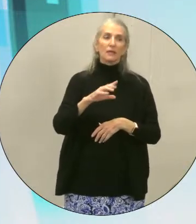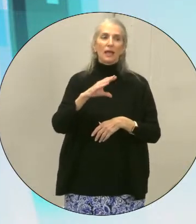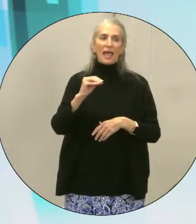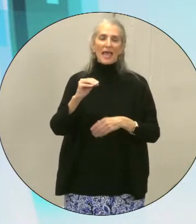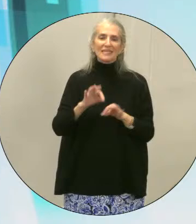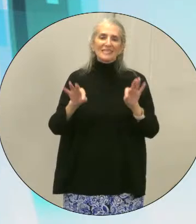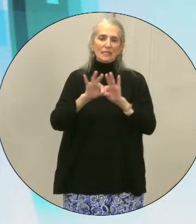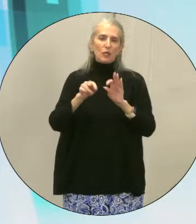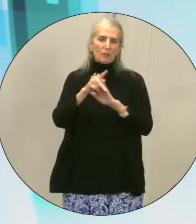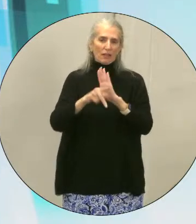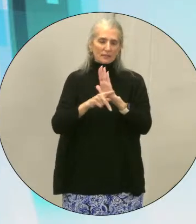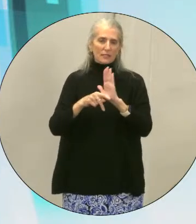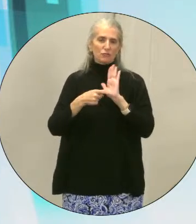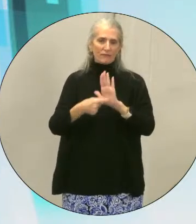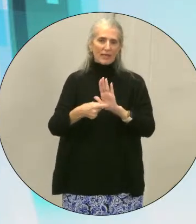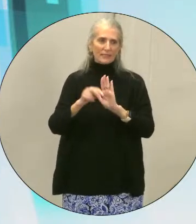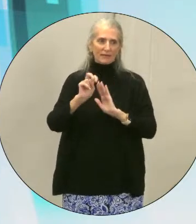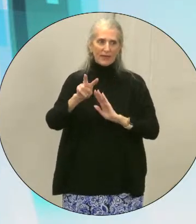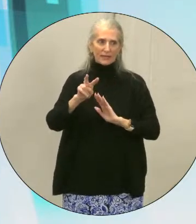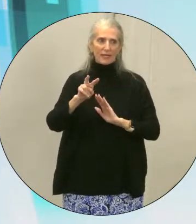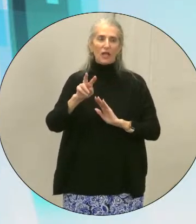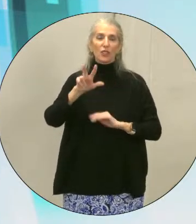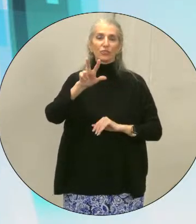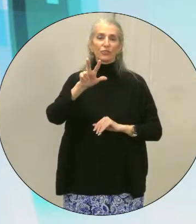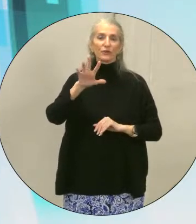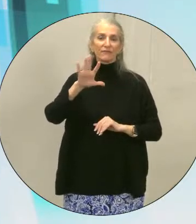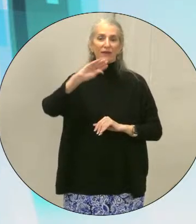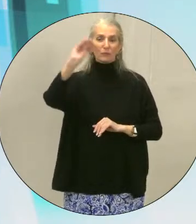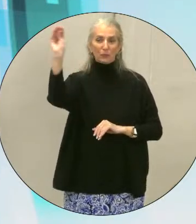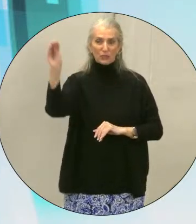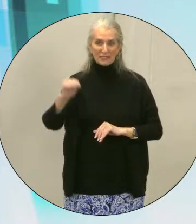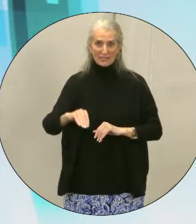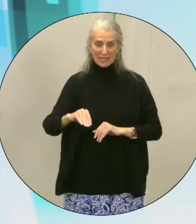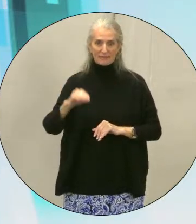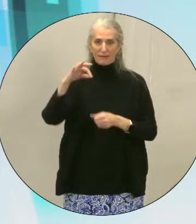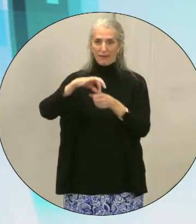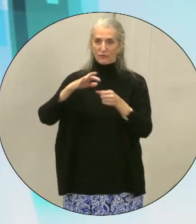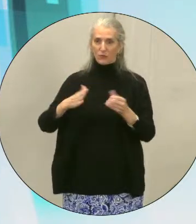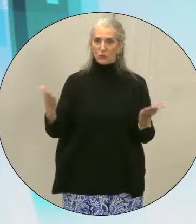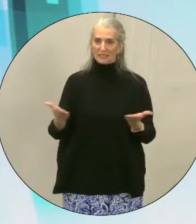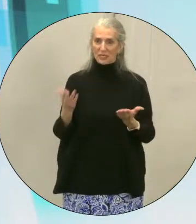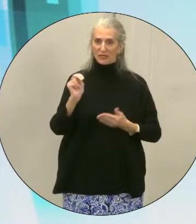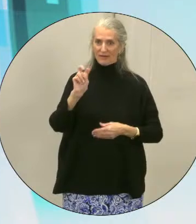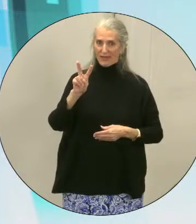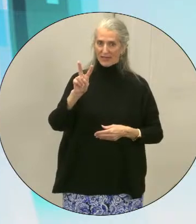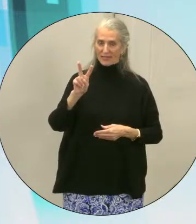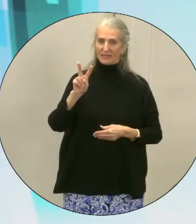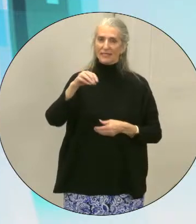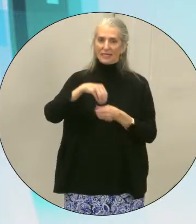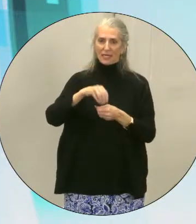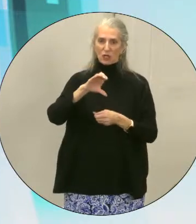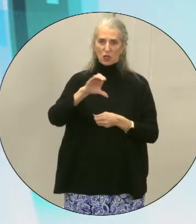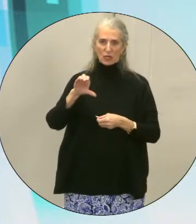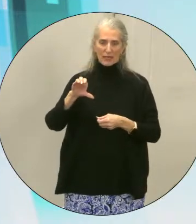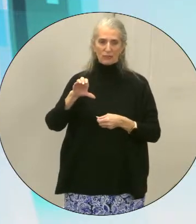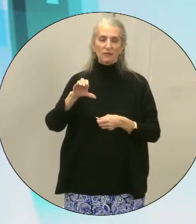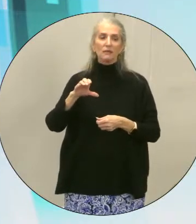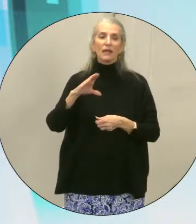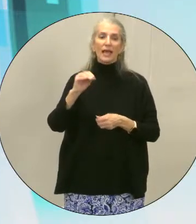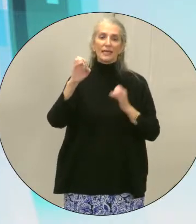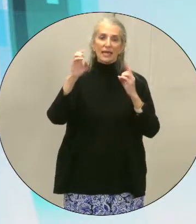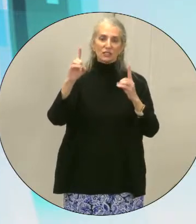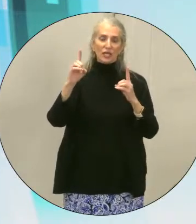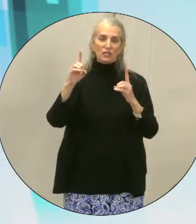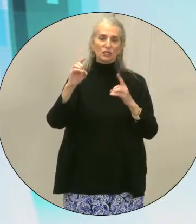Nevada. COIN represents the voice of 35% of the voters here in Nevada and Clark County. And education is among the